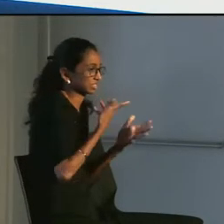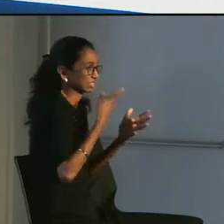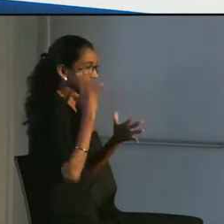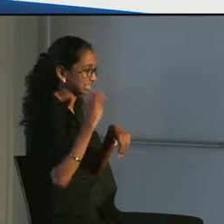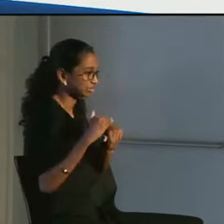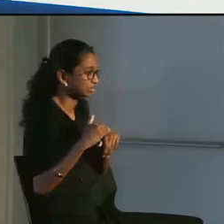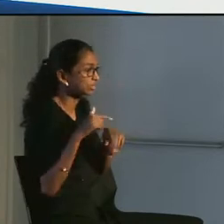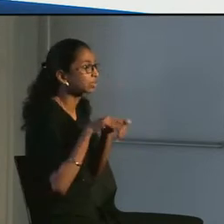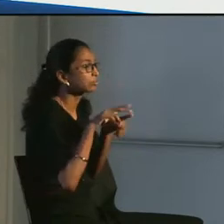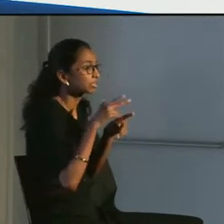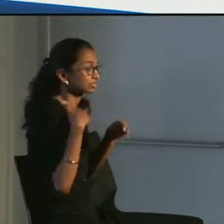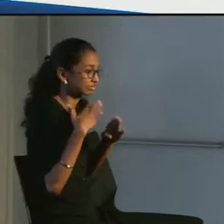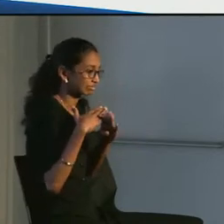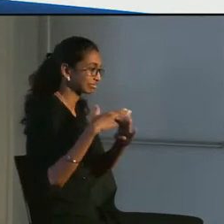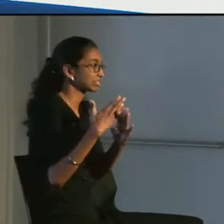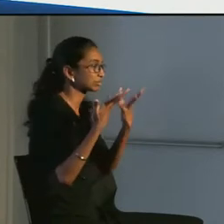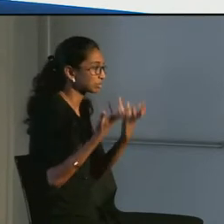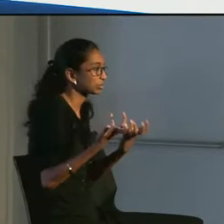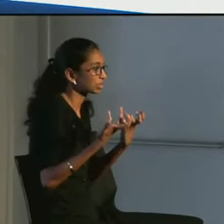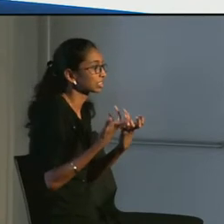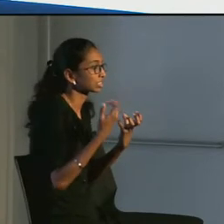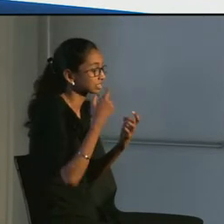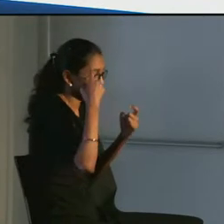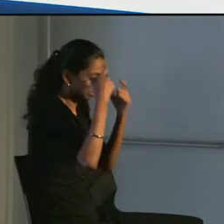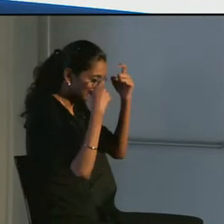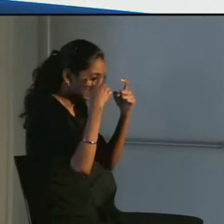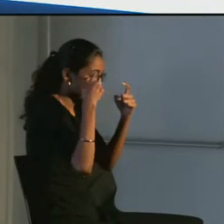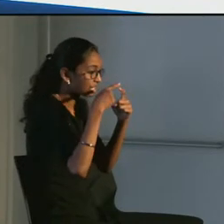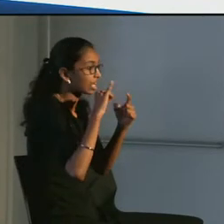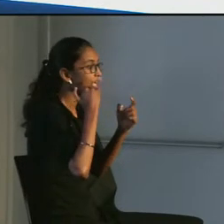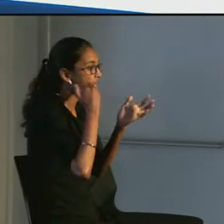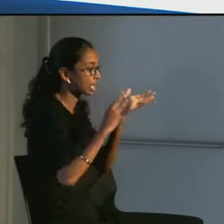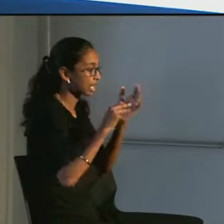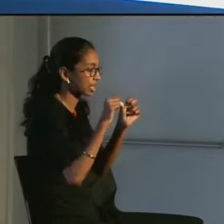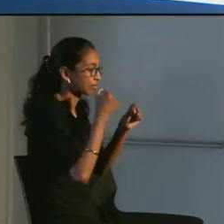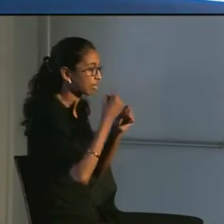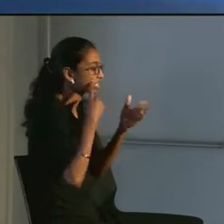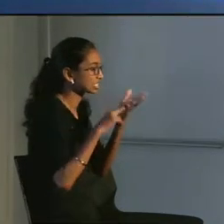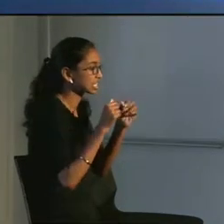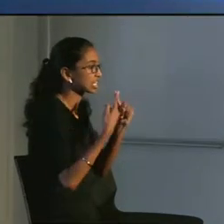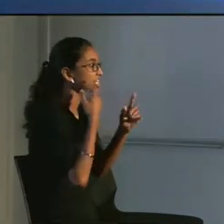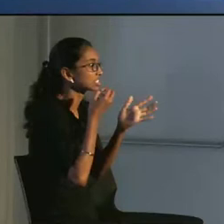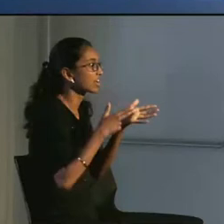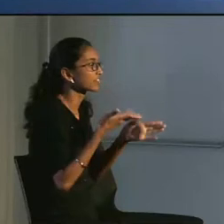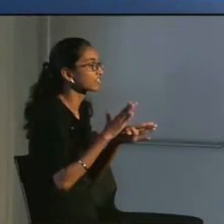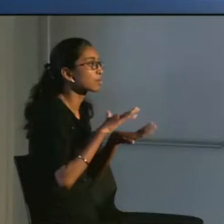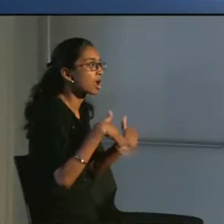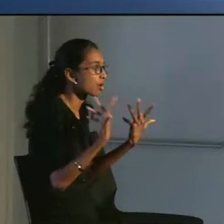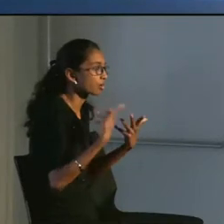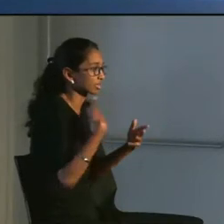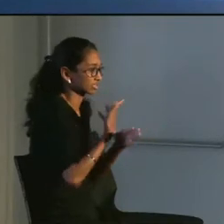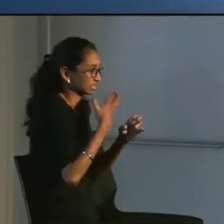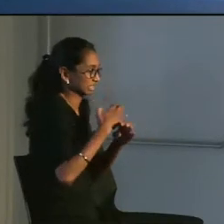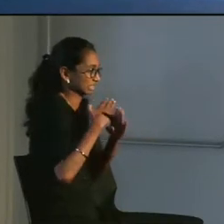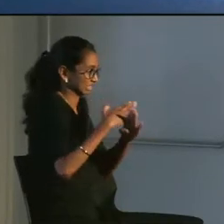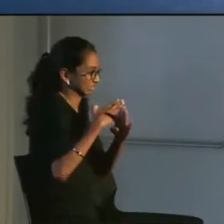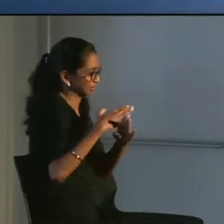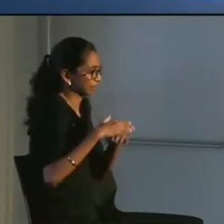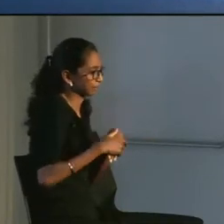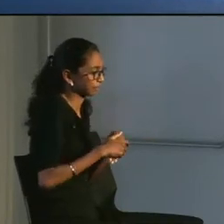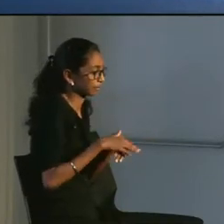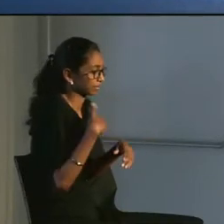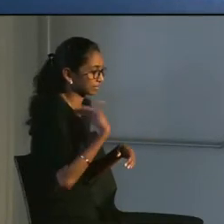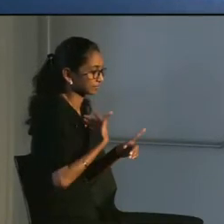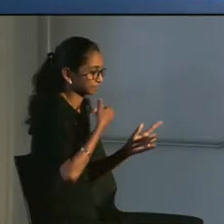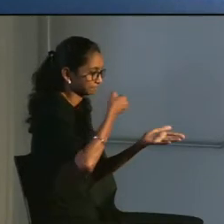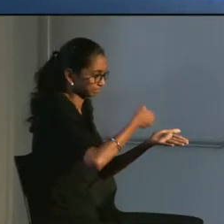to resist that through imagination and resist that with the pursuit of also belonging and defenselessness. And again, I've arrived